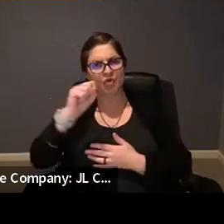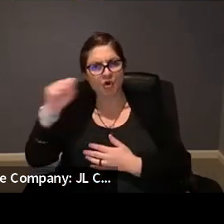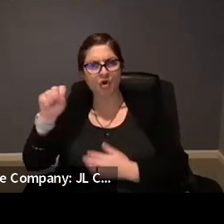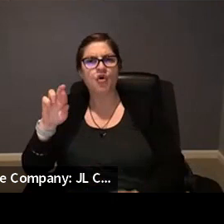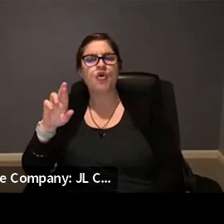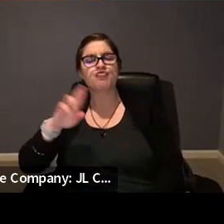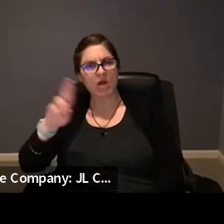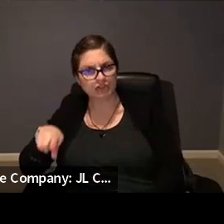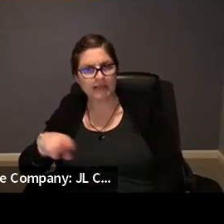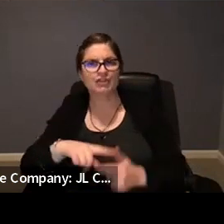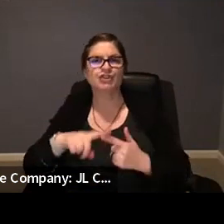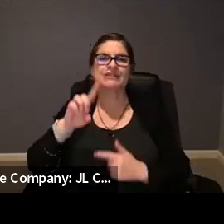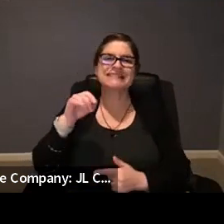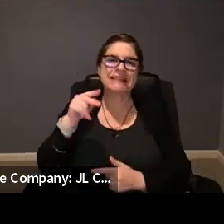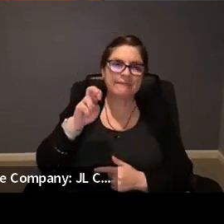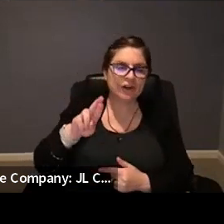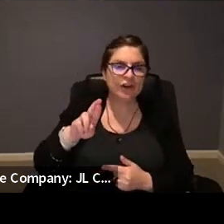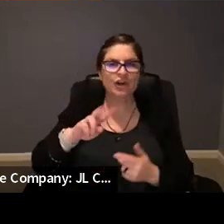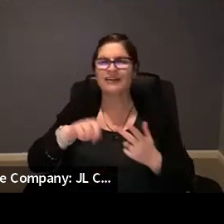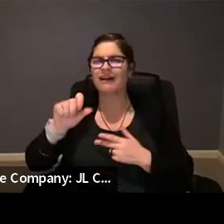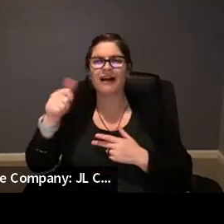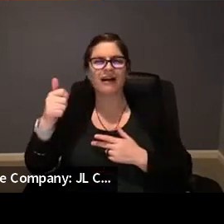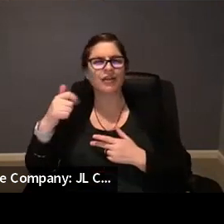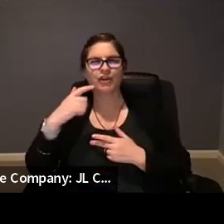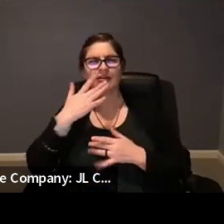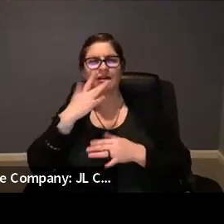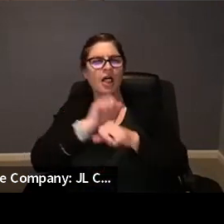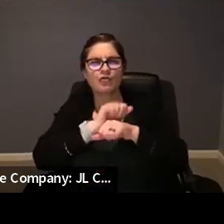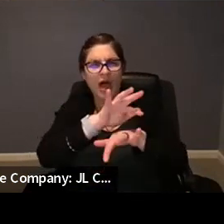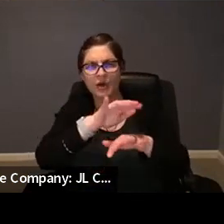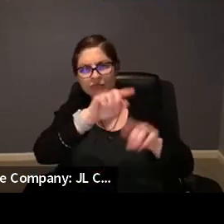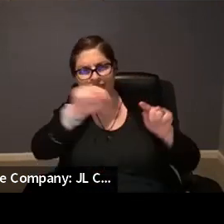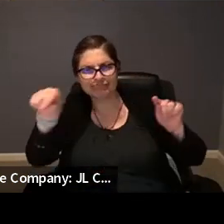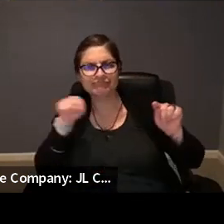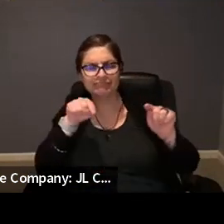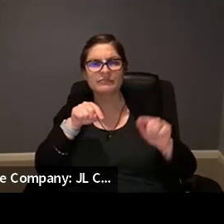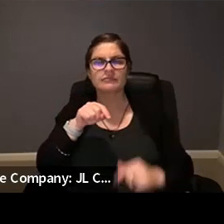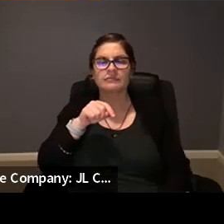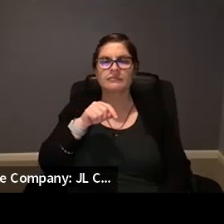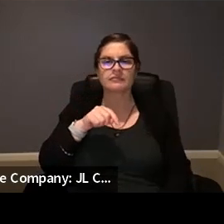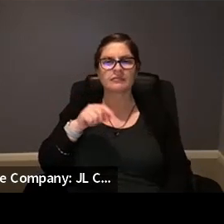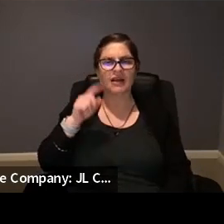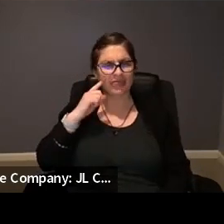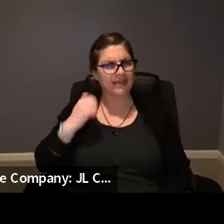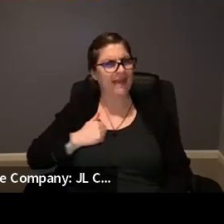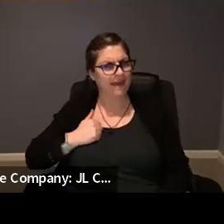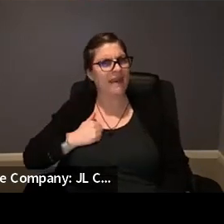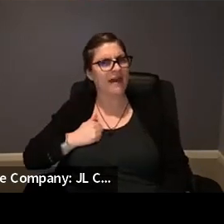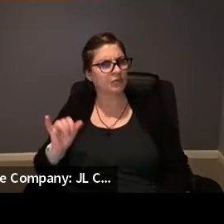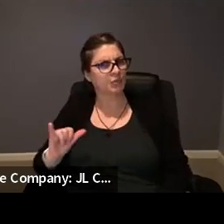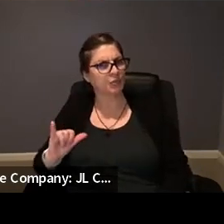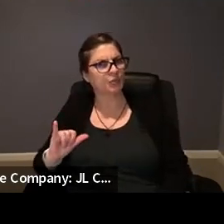Rochester, Denver, other parts of Colorado, I'm pretty sure Canada did some